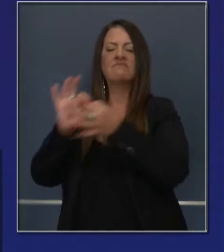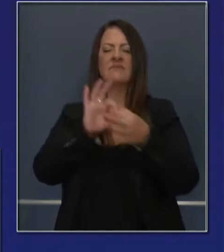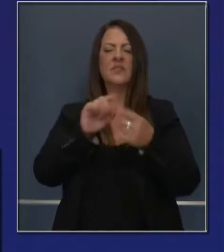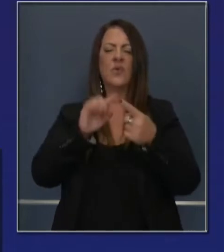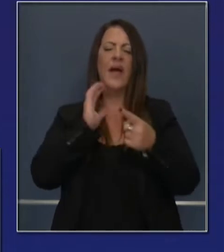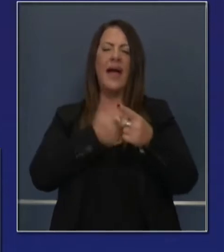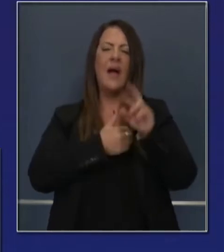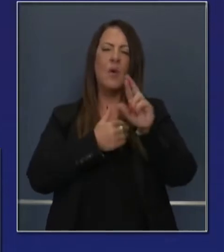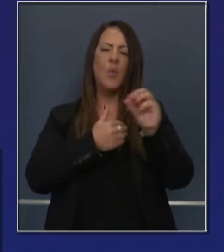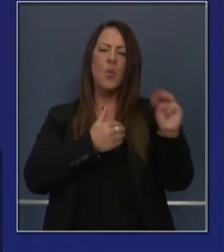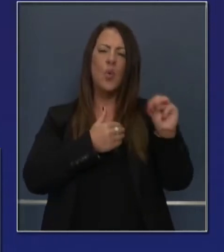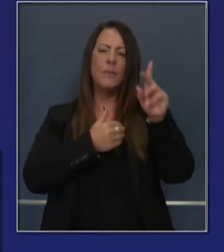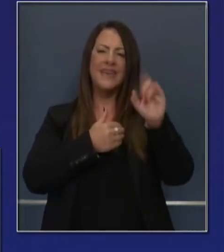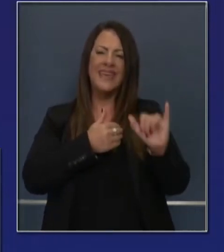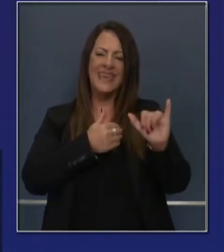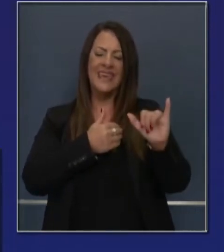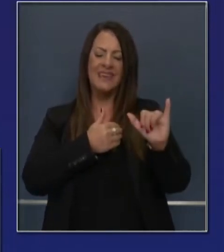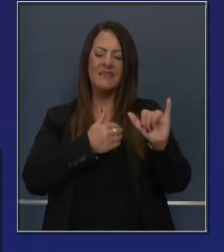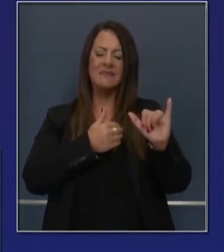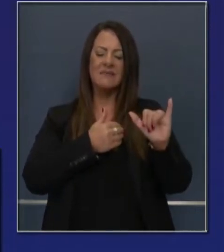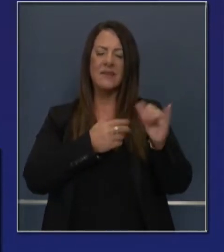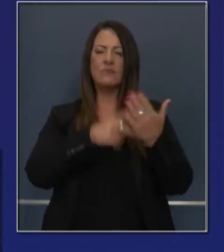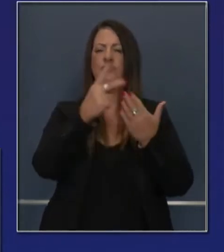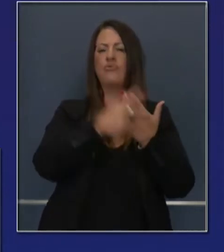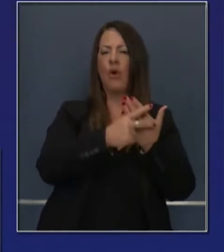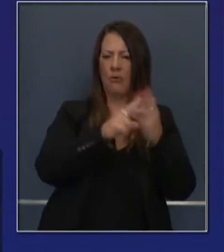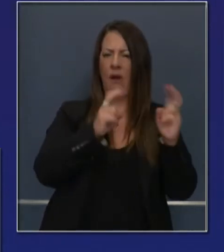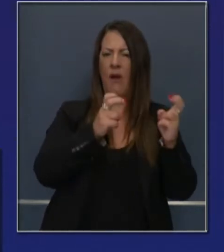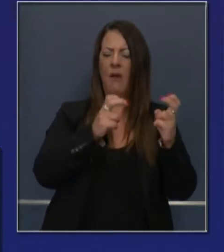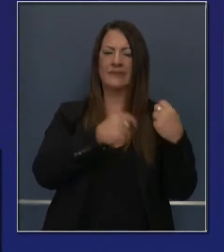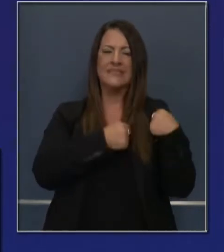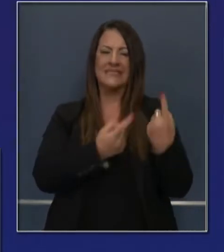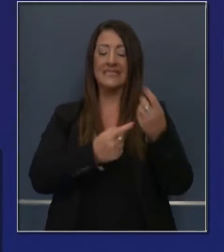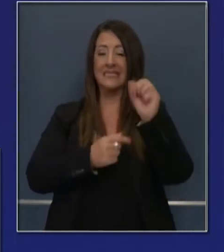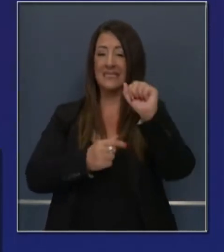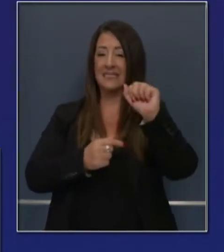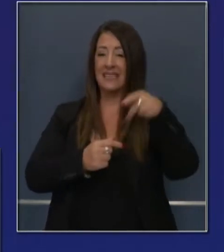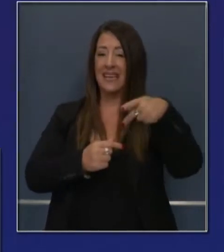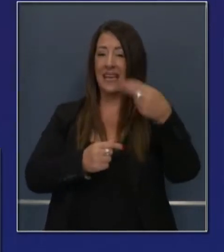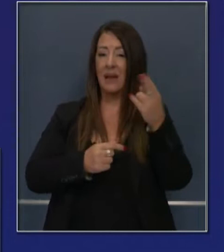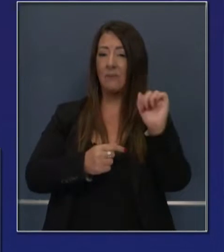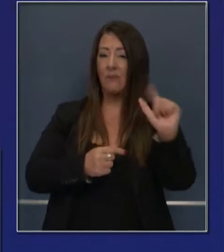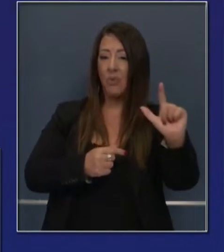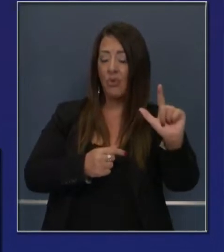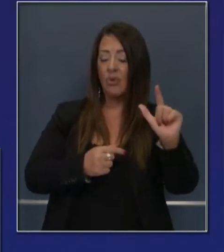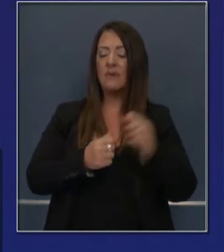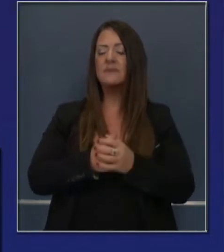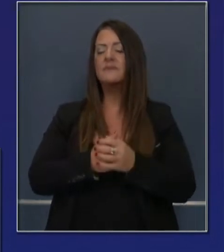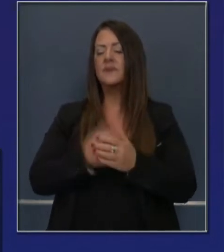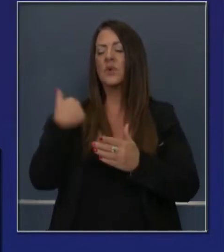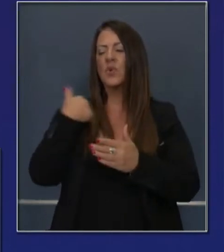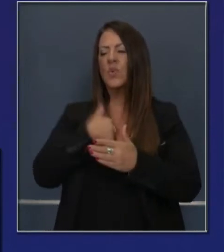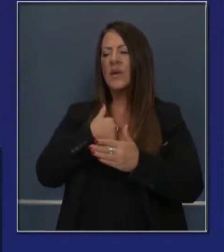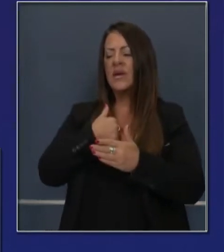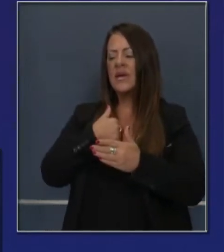Just since April, and I think this is an important slide, just since April, we took pen to paper, came up with an idea, and